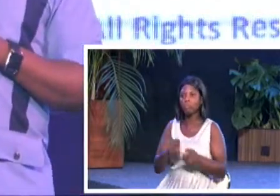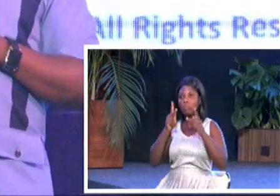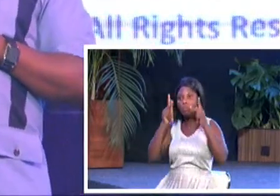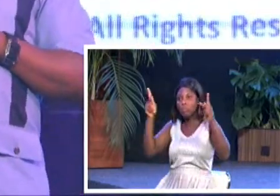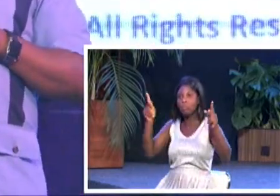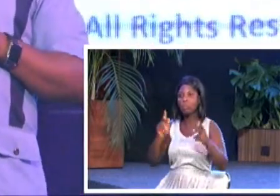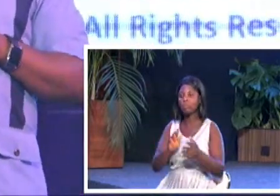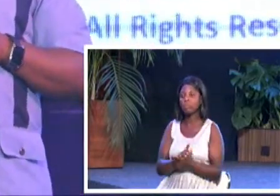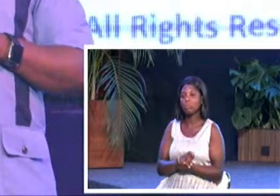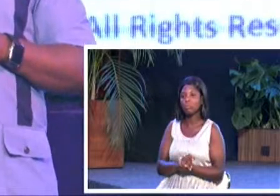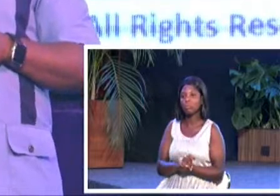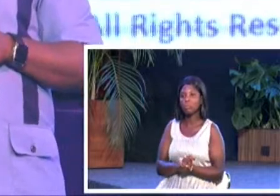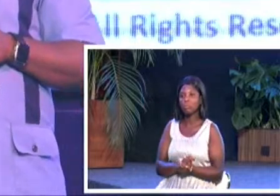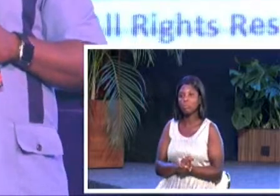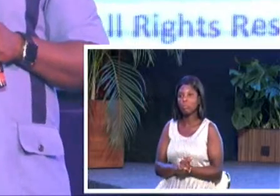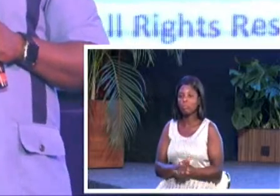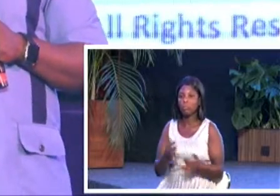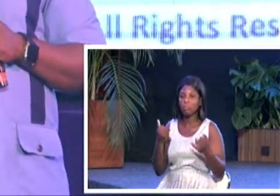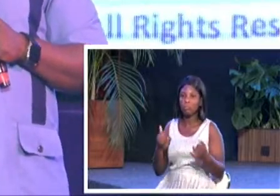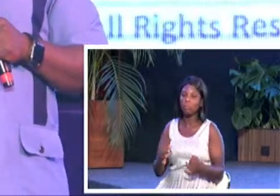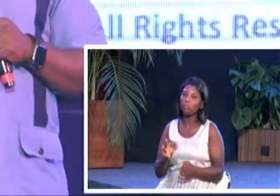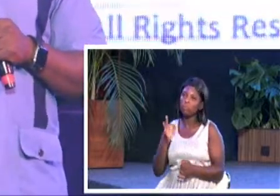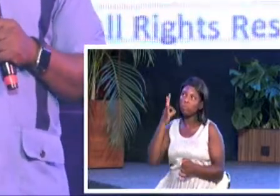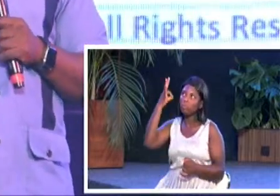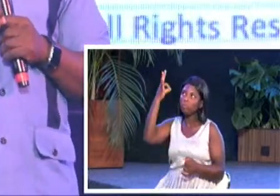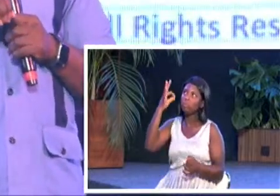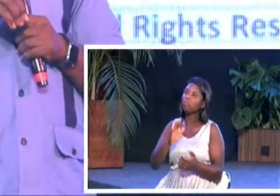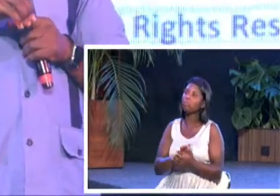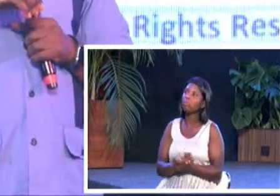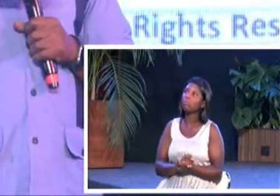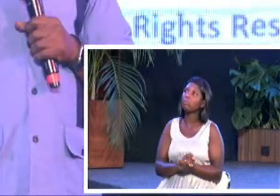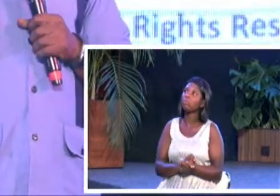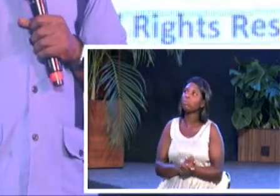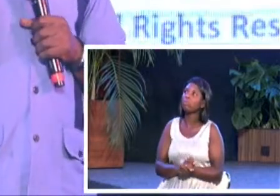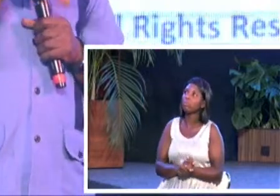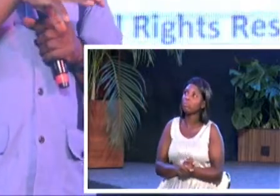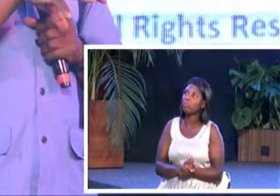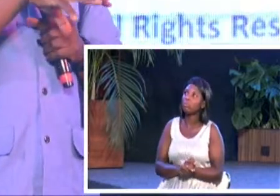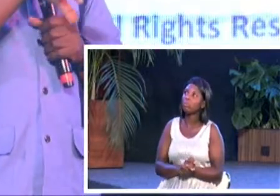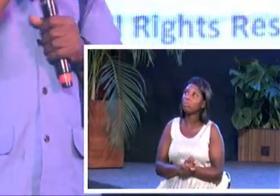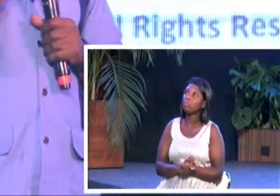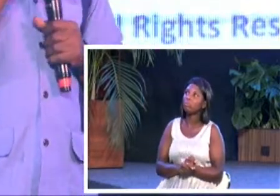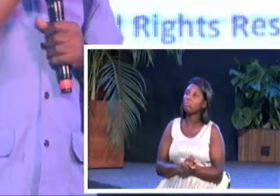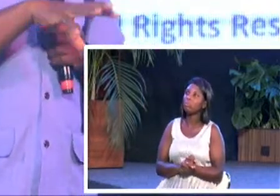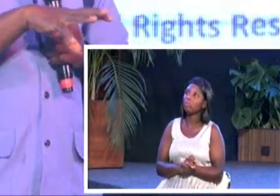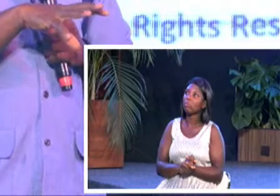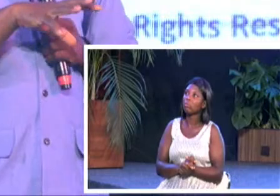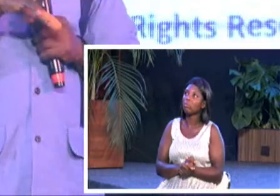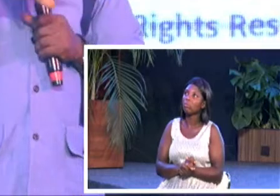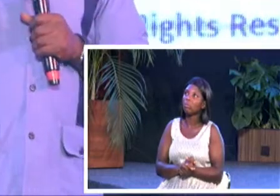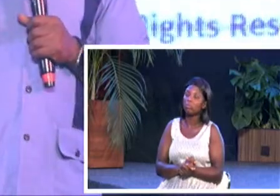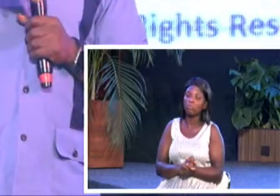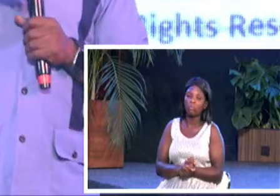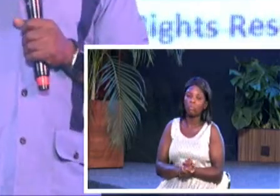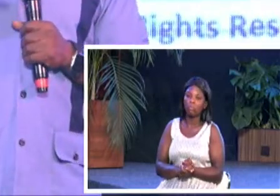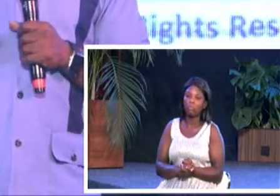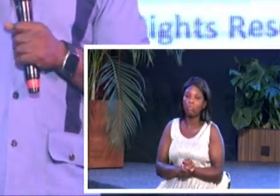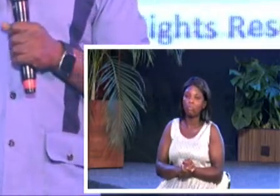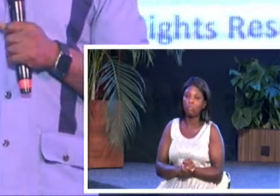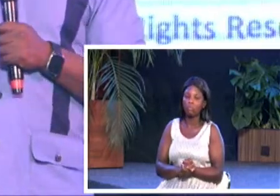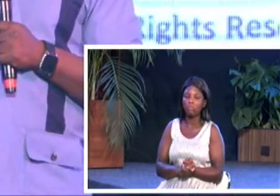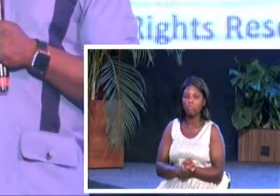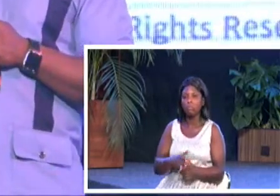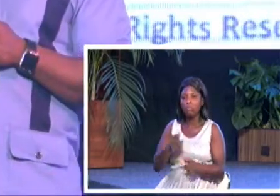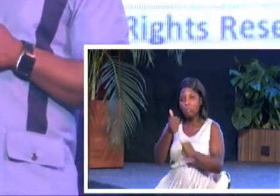is the future. The digital media or the digital space is the future. Every skill